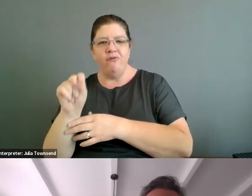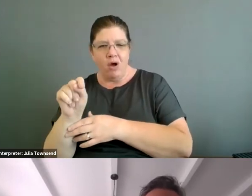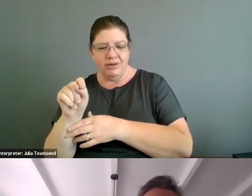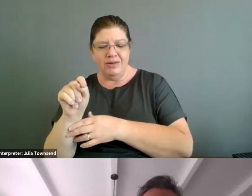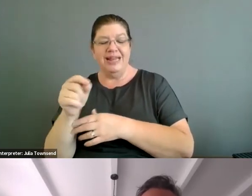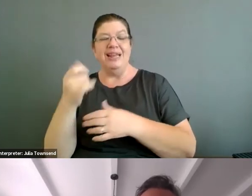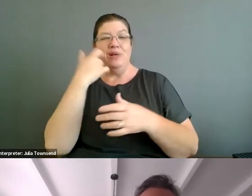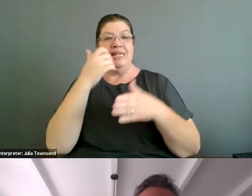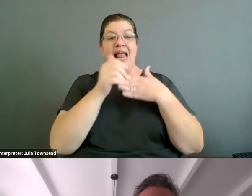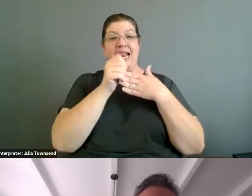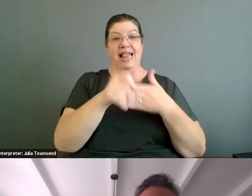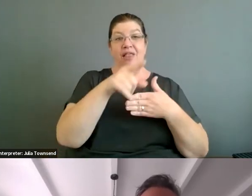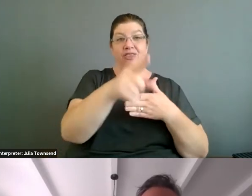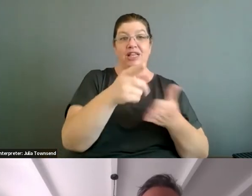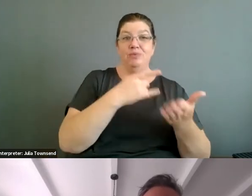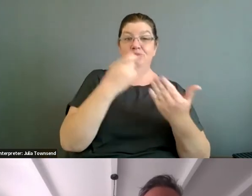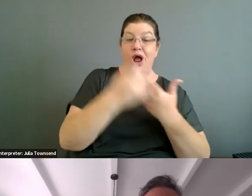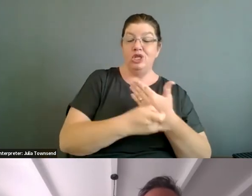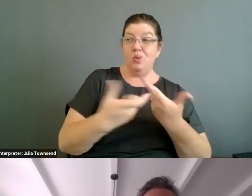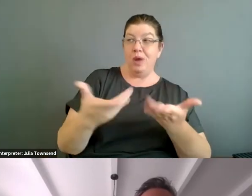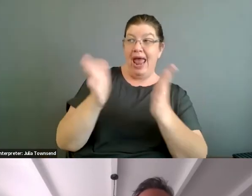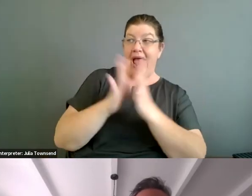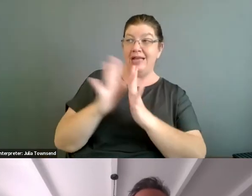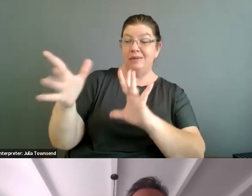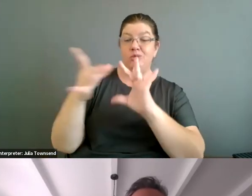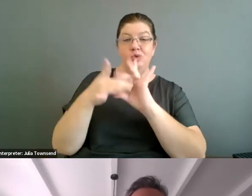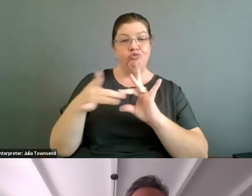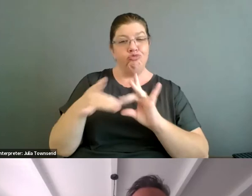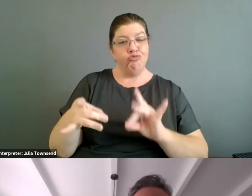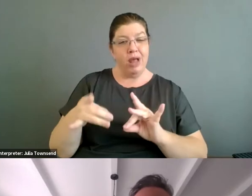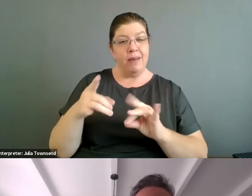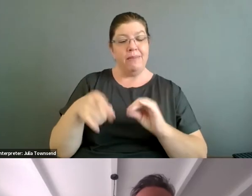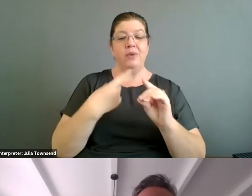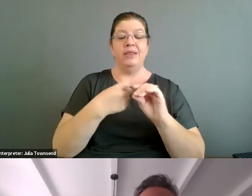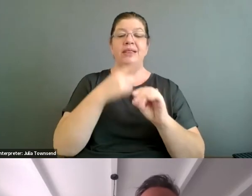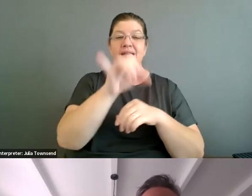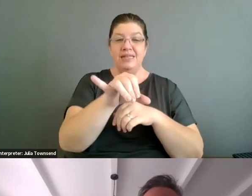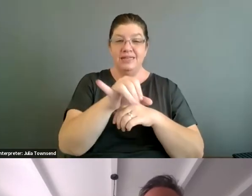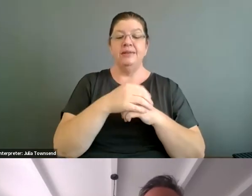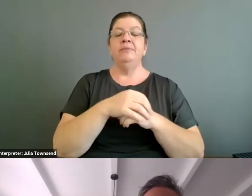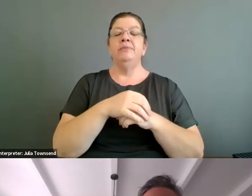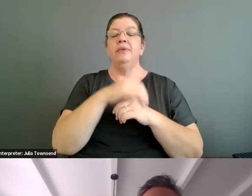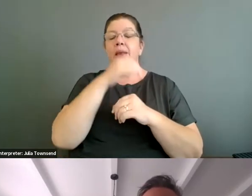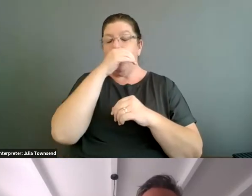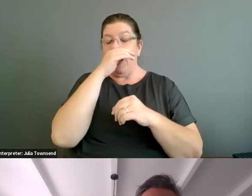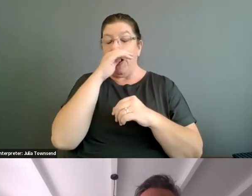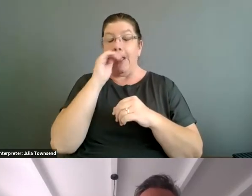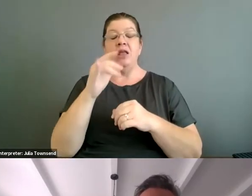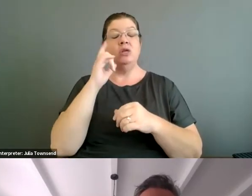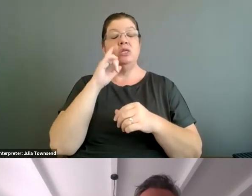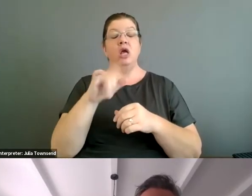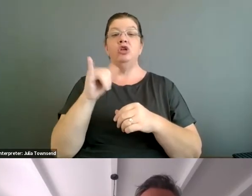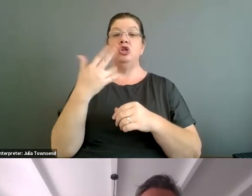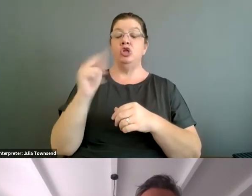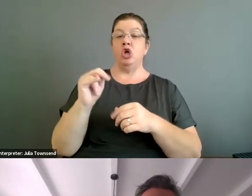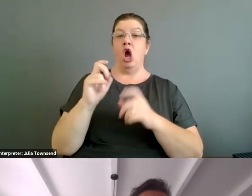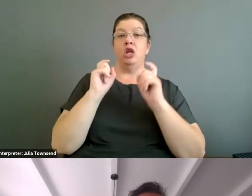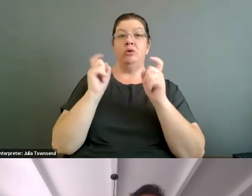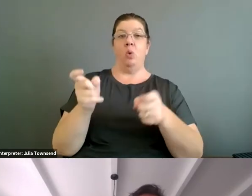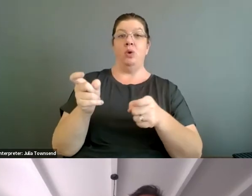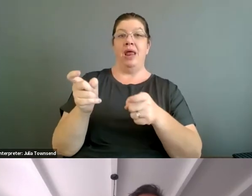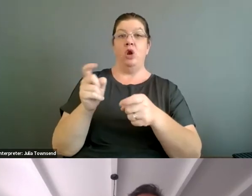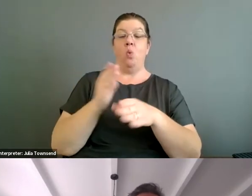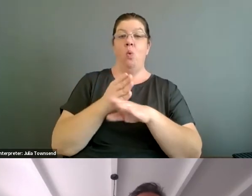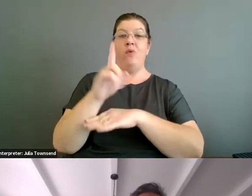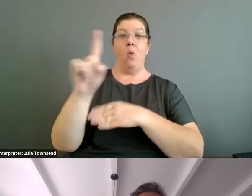Dos Pueblos, and we asked him to share a little bit about it. Principal Woodard shared that John donated more than 100 hours of his